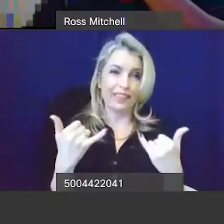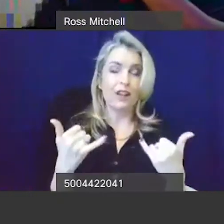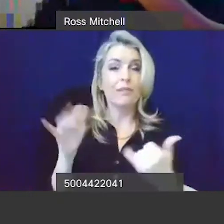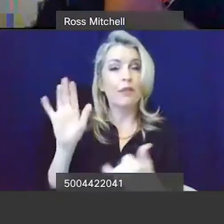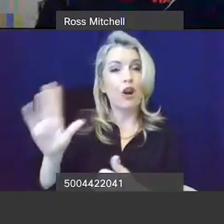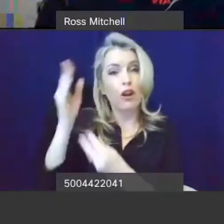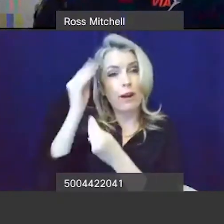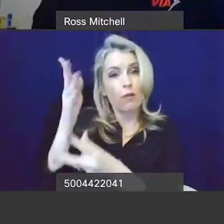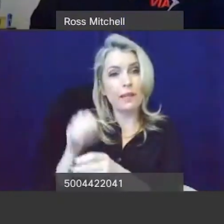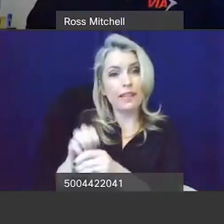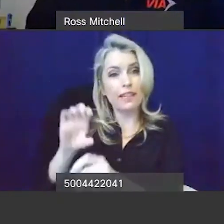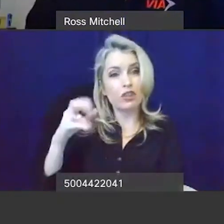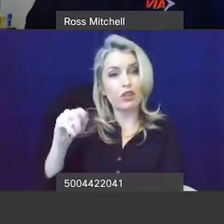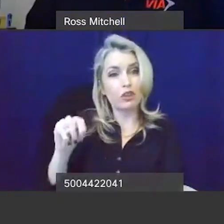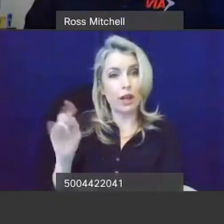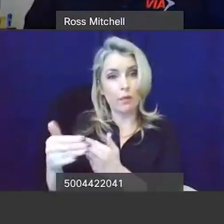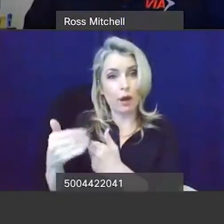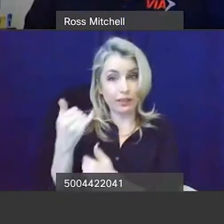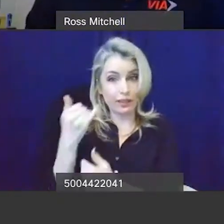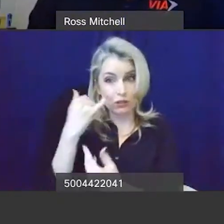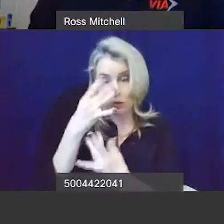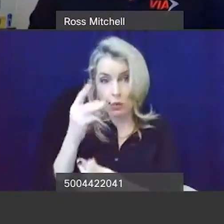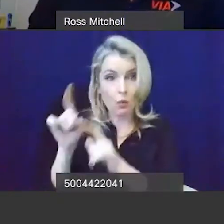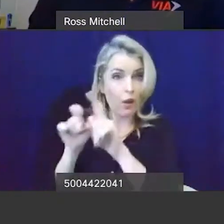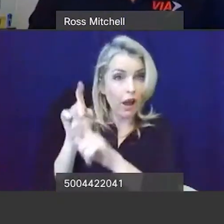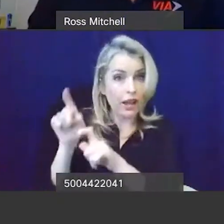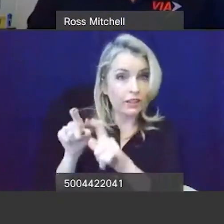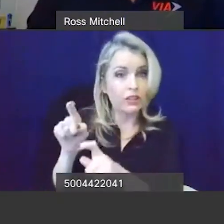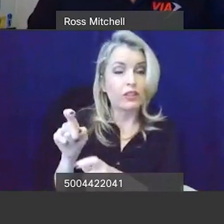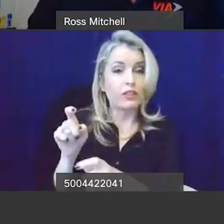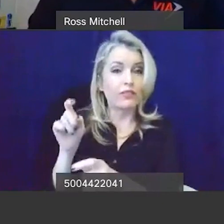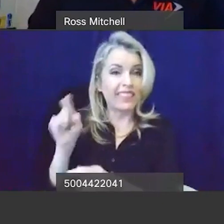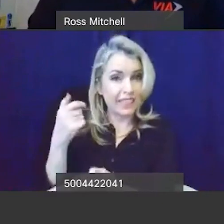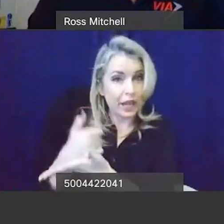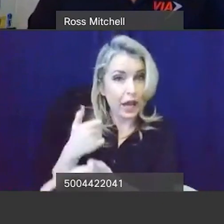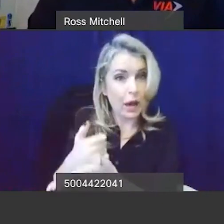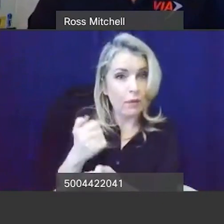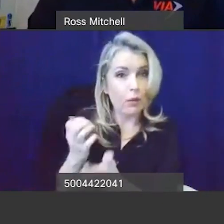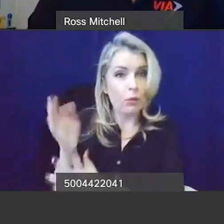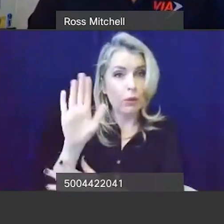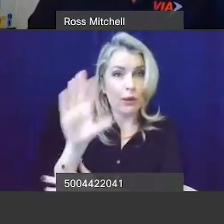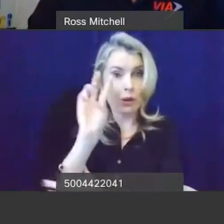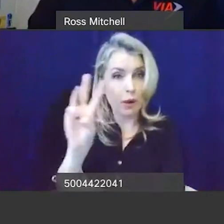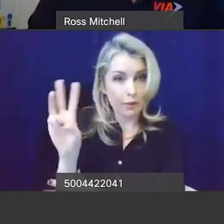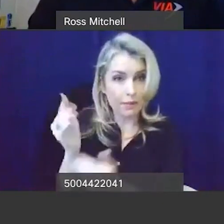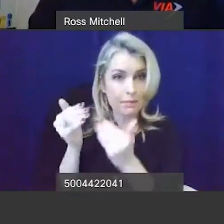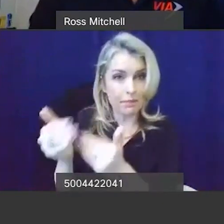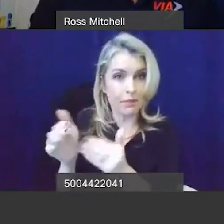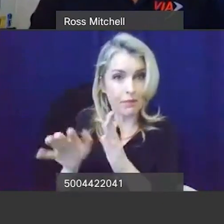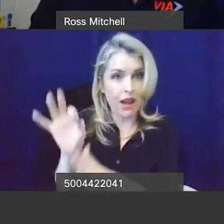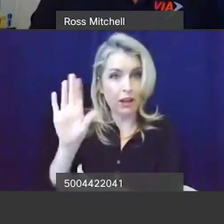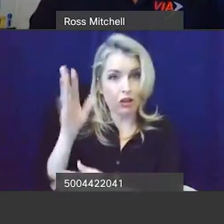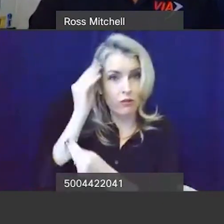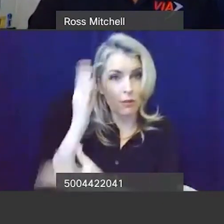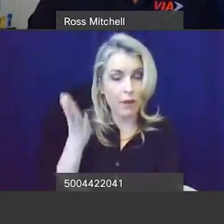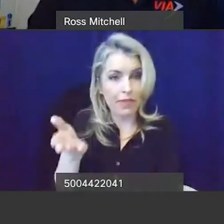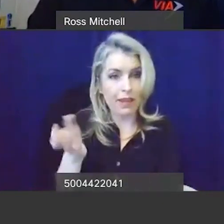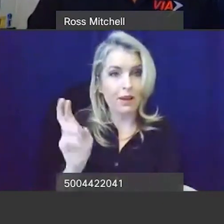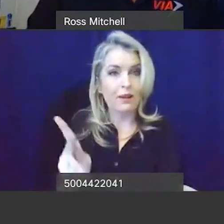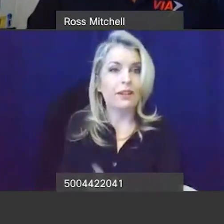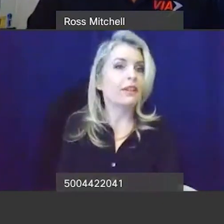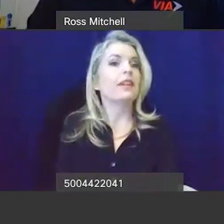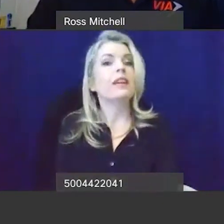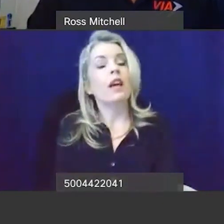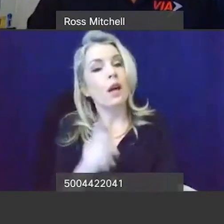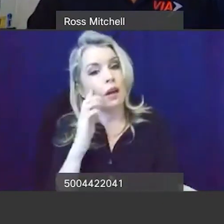is in the chat box. So if you have any questions or need any assistance navigating their site, you can find her information there. So folks,